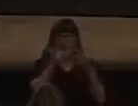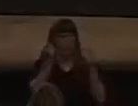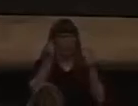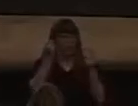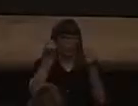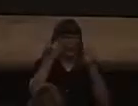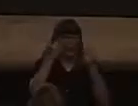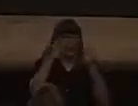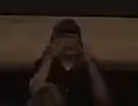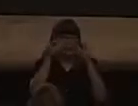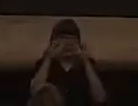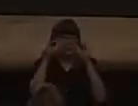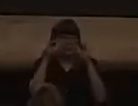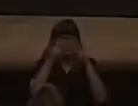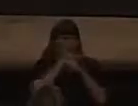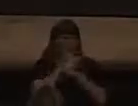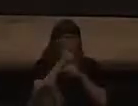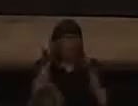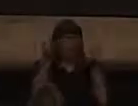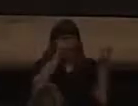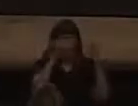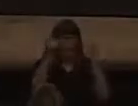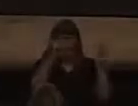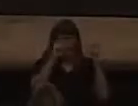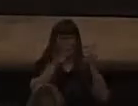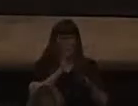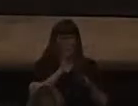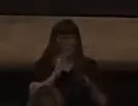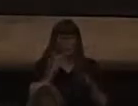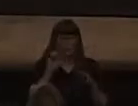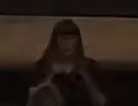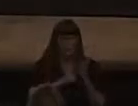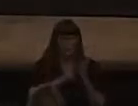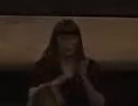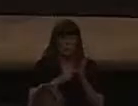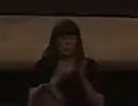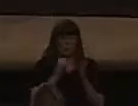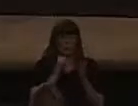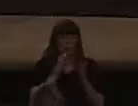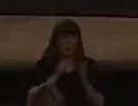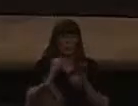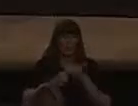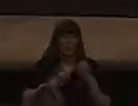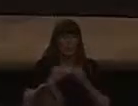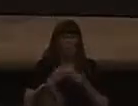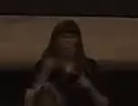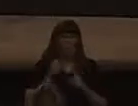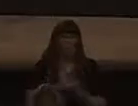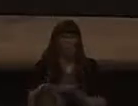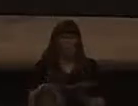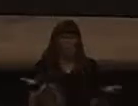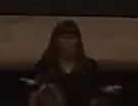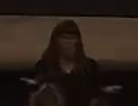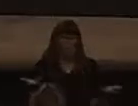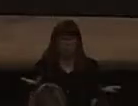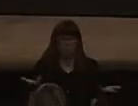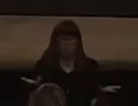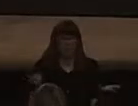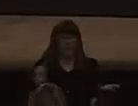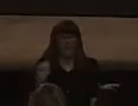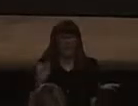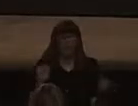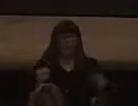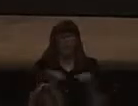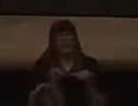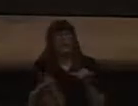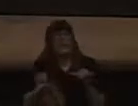understand and telling who's saying what, that we don't get any emotion from the film. And if we could just